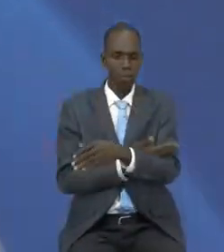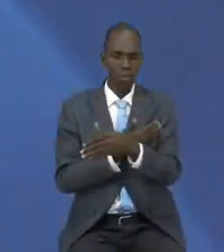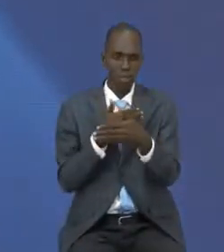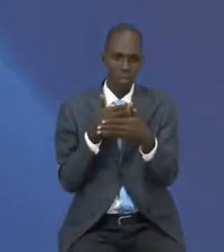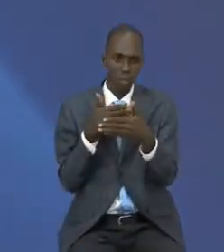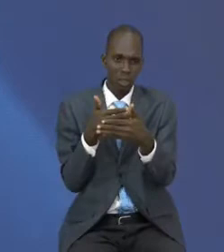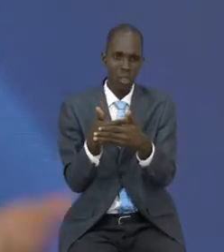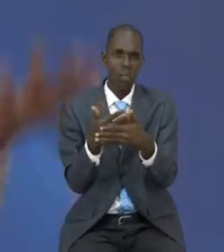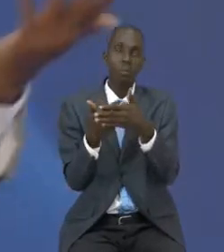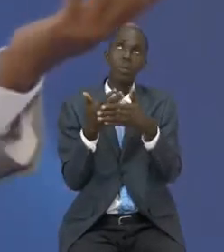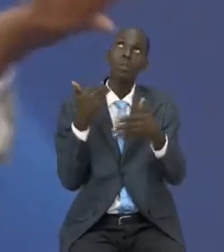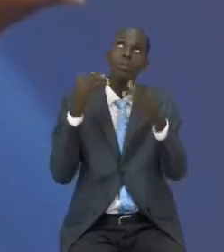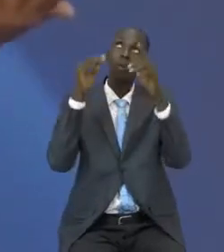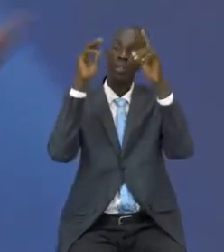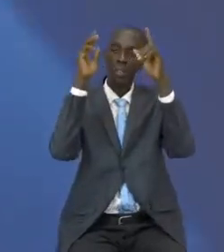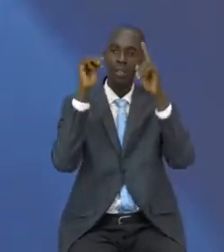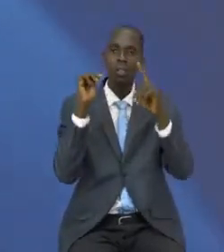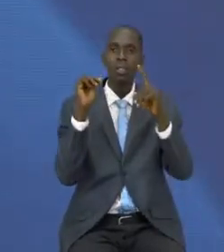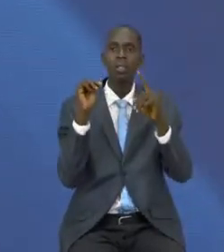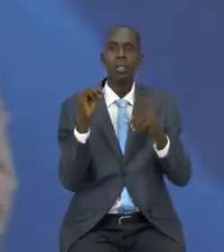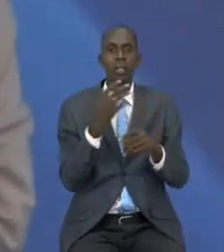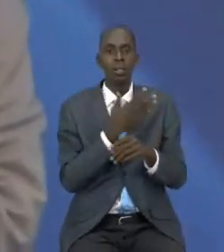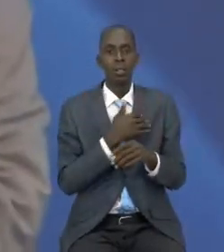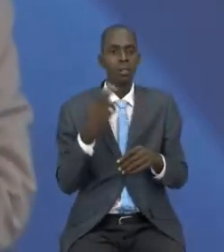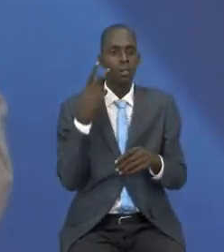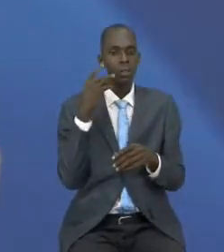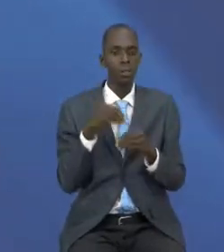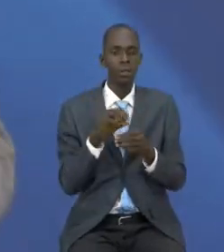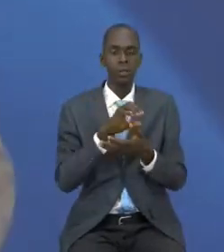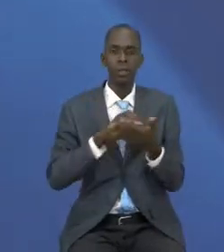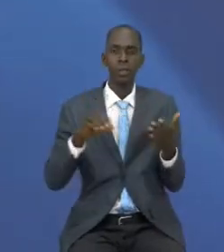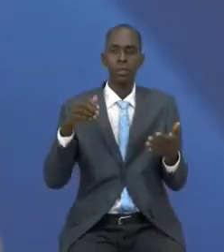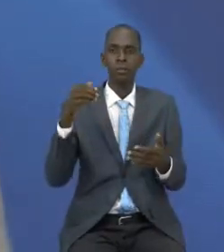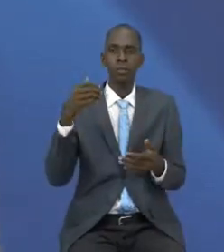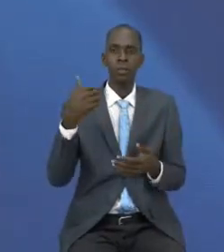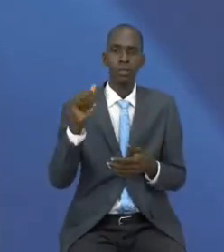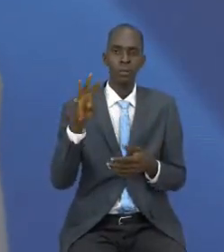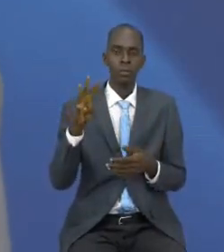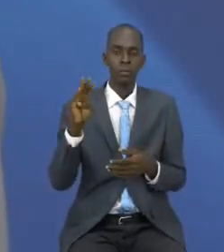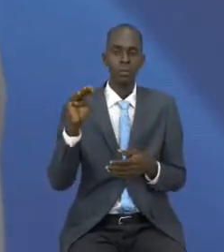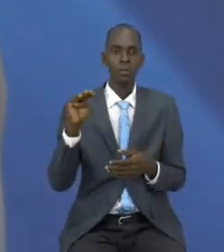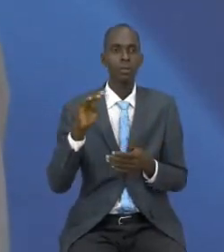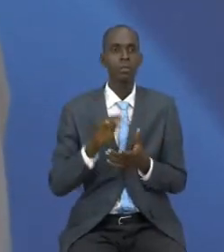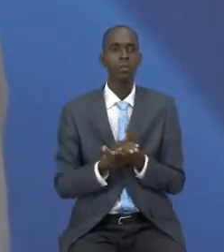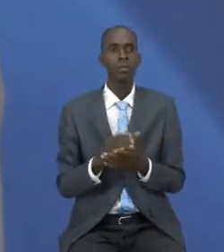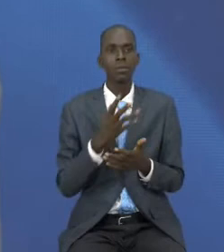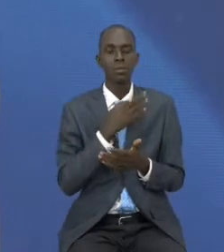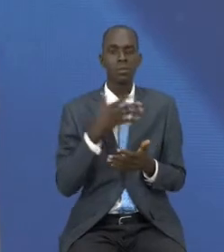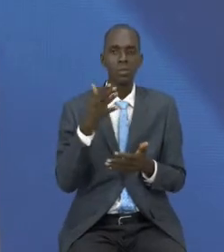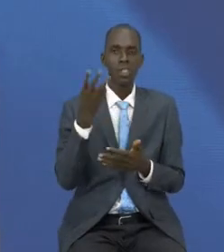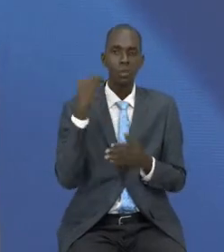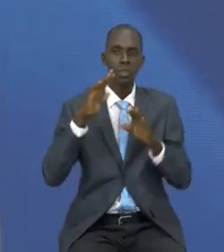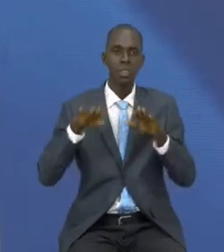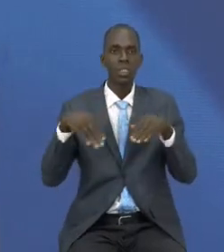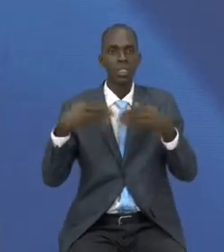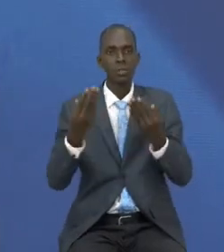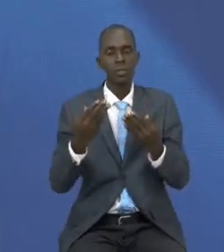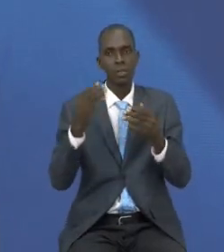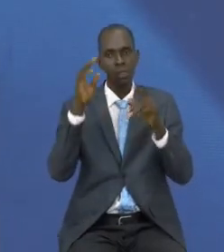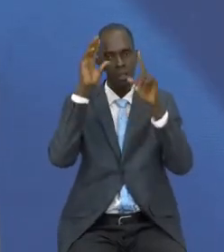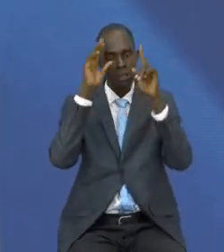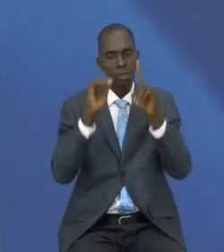him, the Ancient of Days. And then in verse 14, it says, and it was giving him